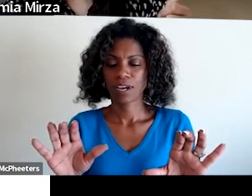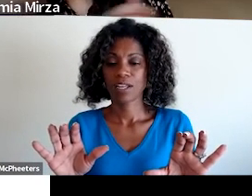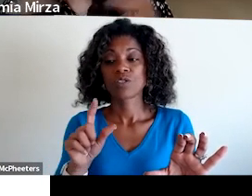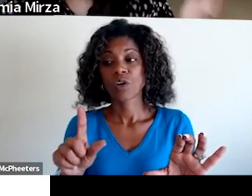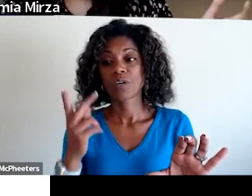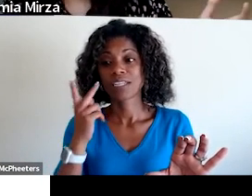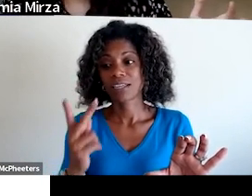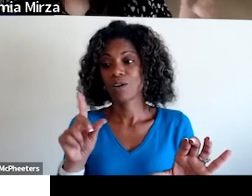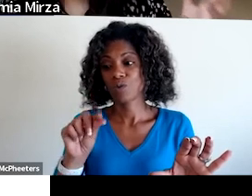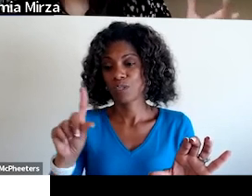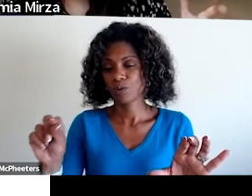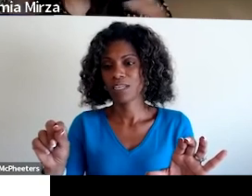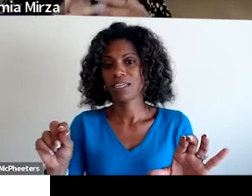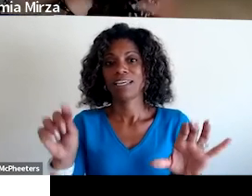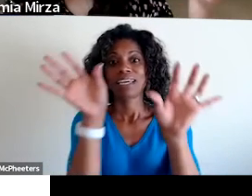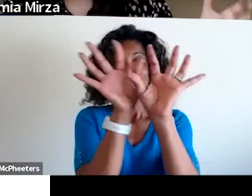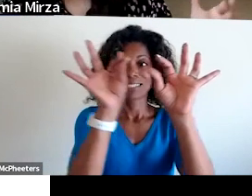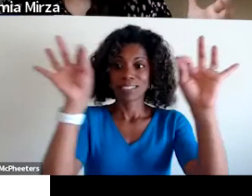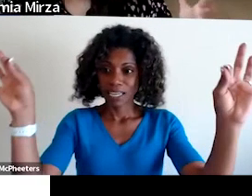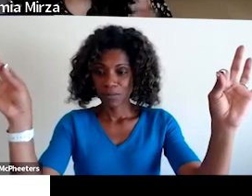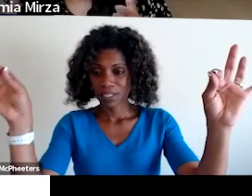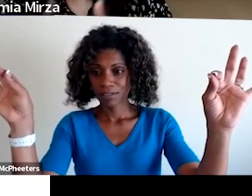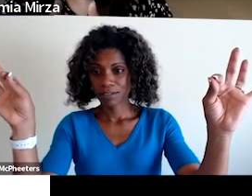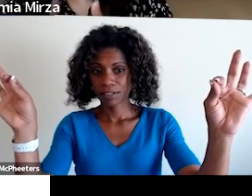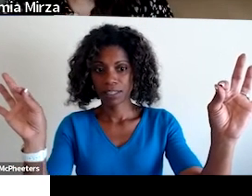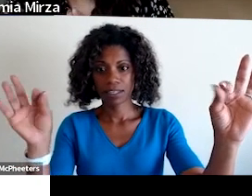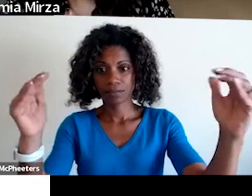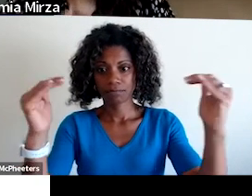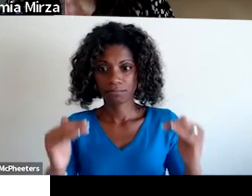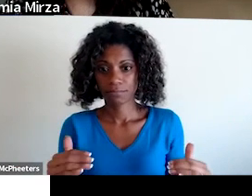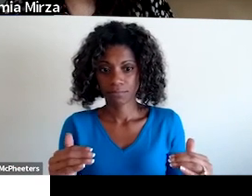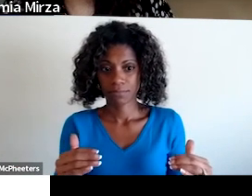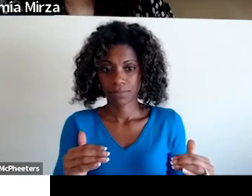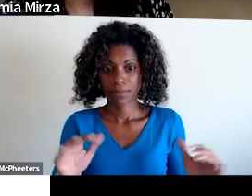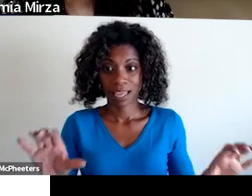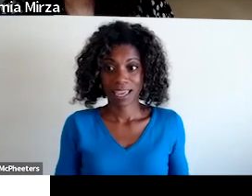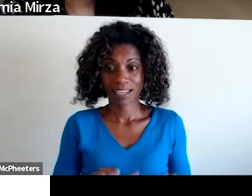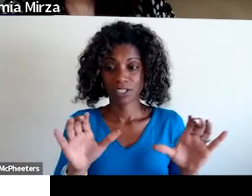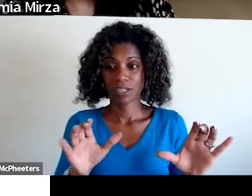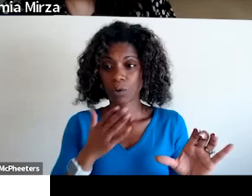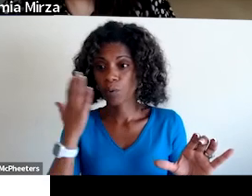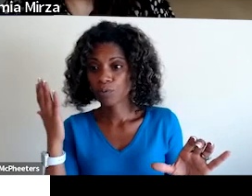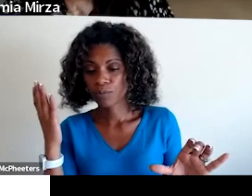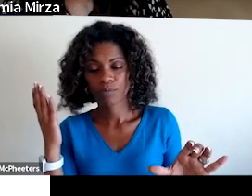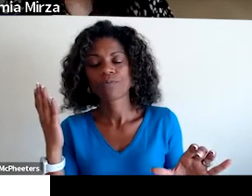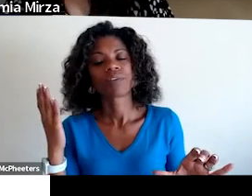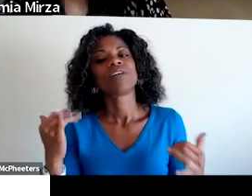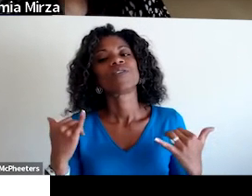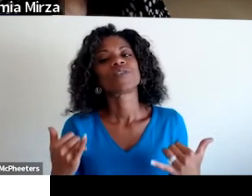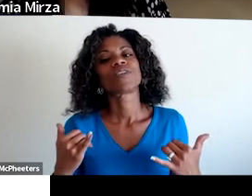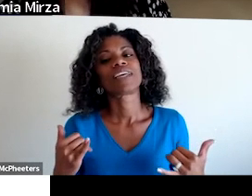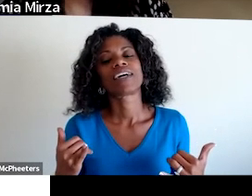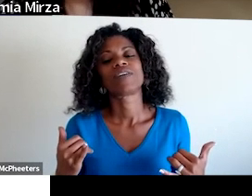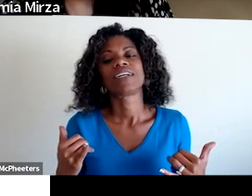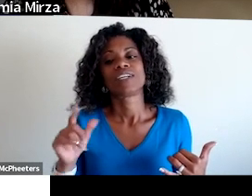actually progressed in terms of our funding and what actually progressed. And so how do we in 2022 say a statement can't just be